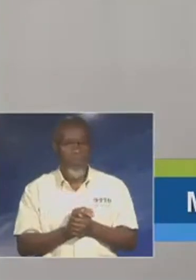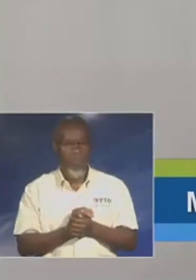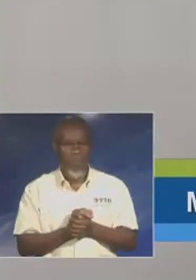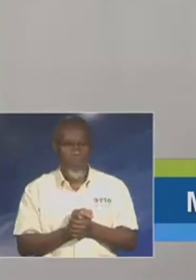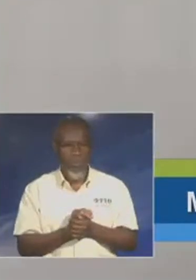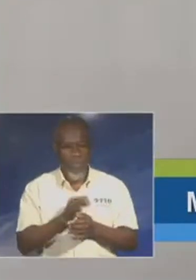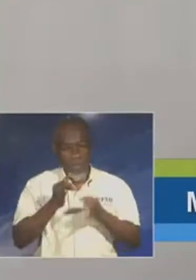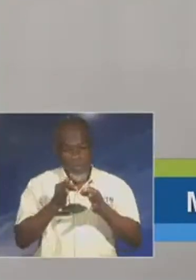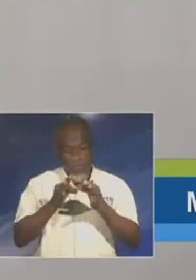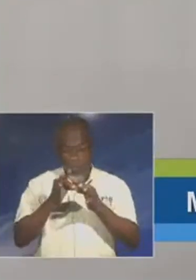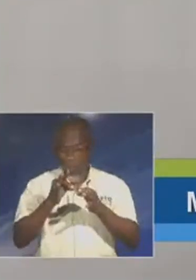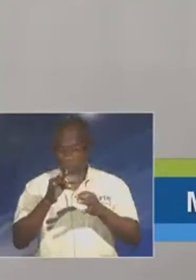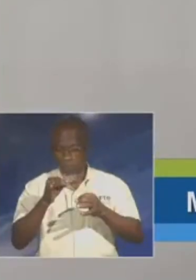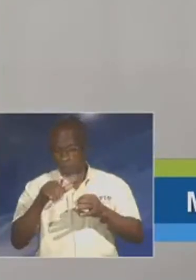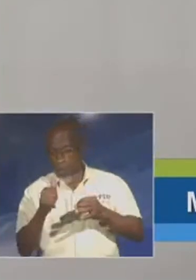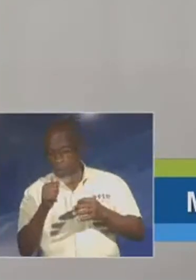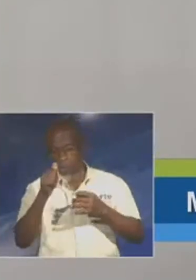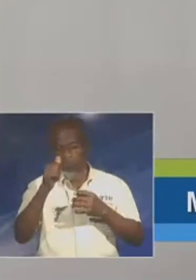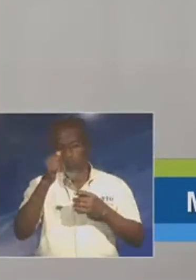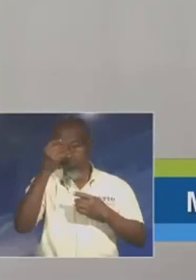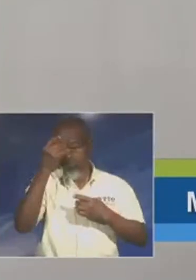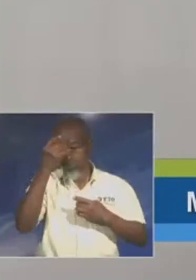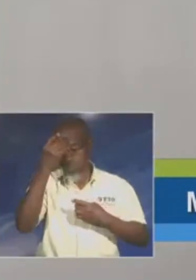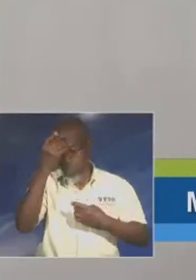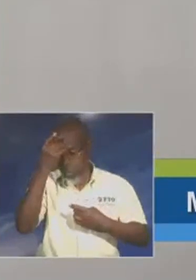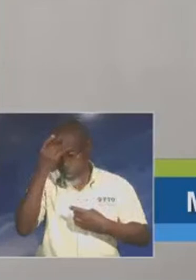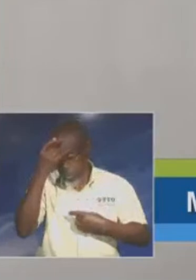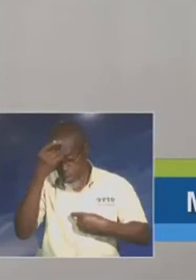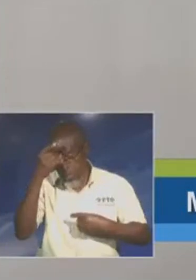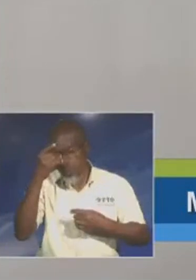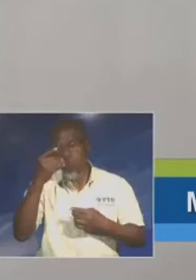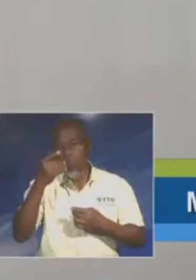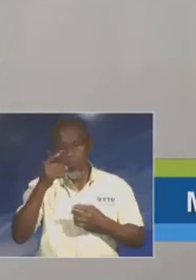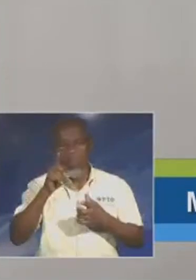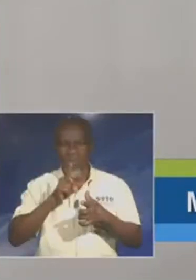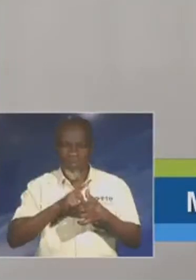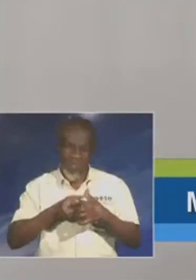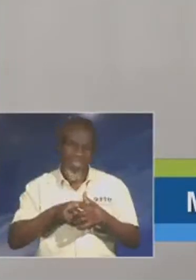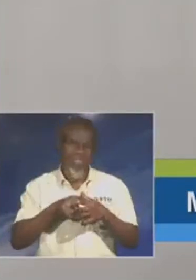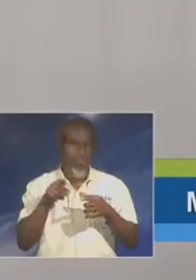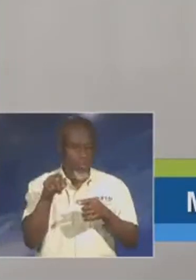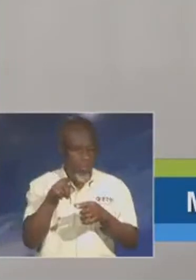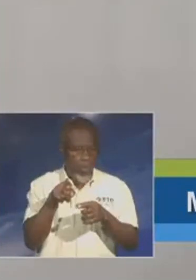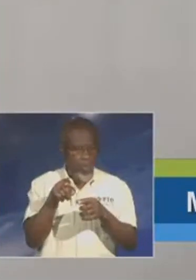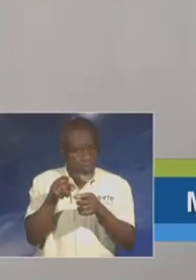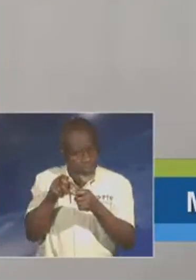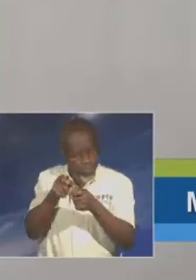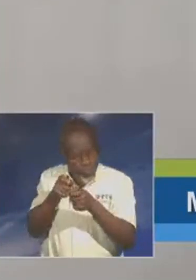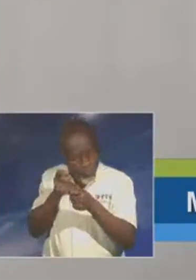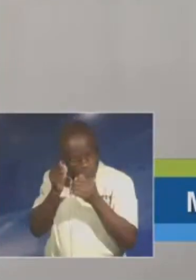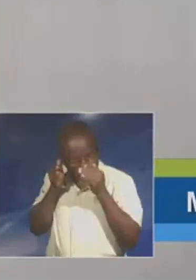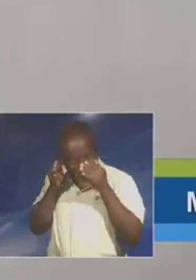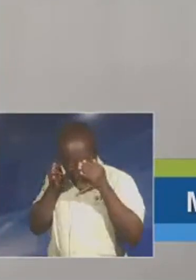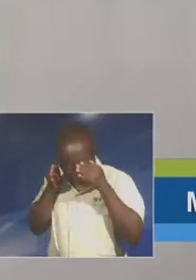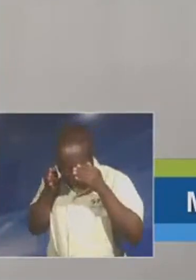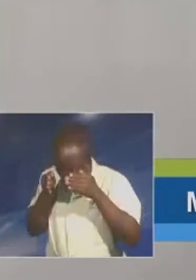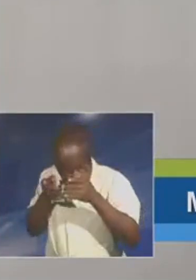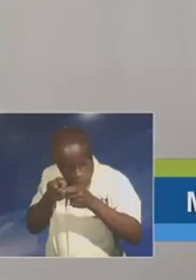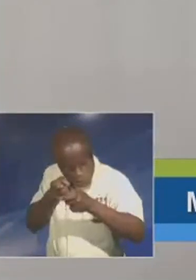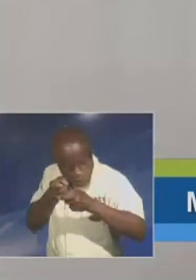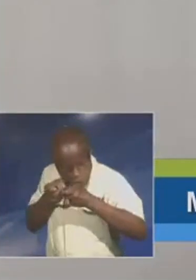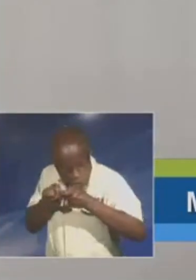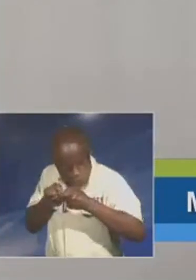control as much as possible. So having your diabetes, hypertension well controlled is a big feature of making